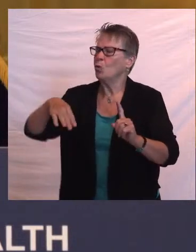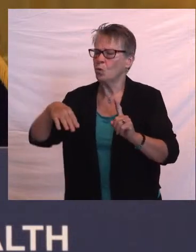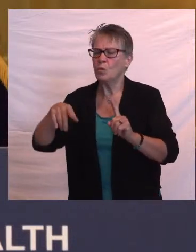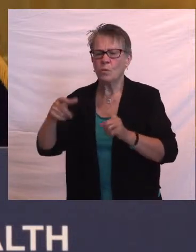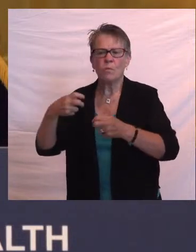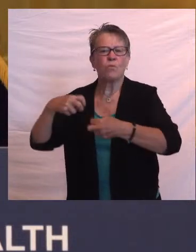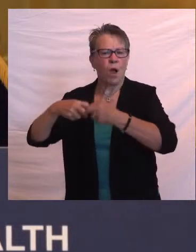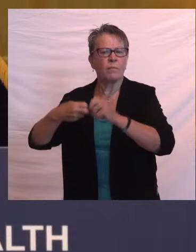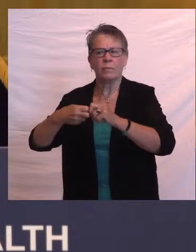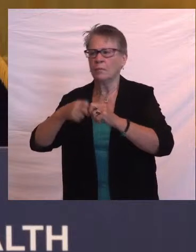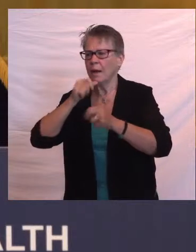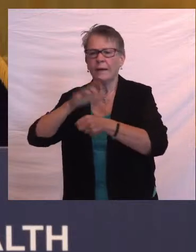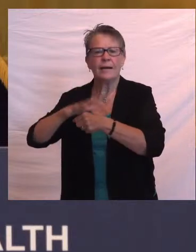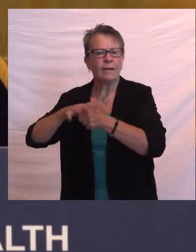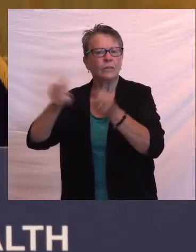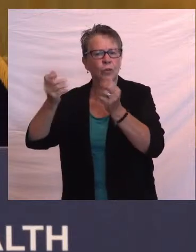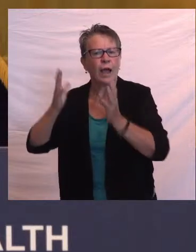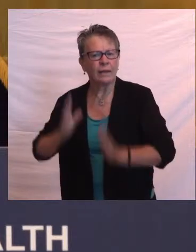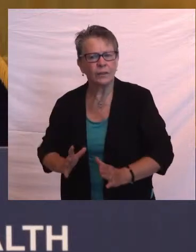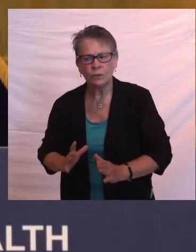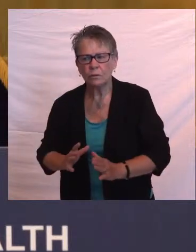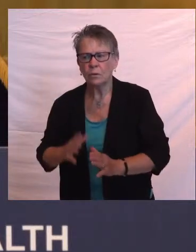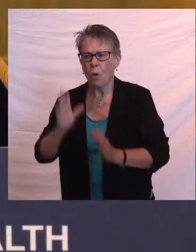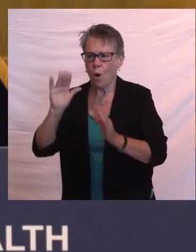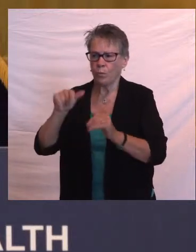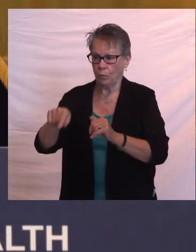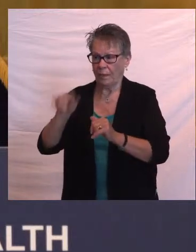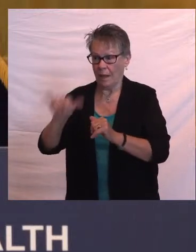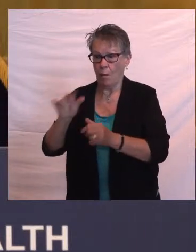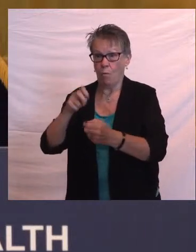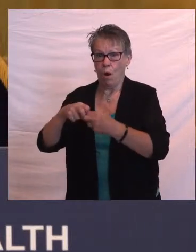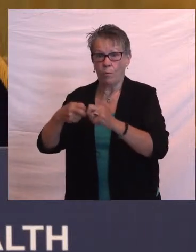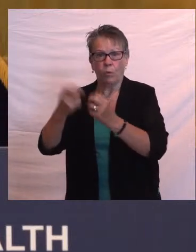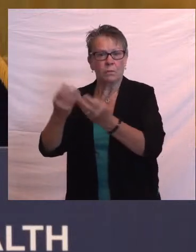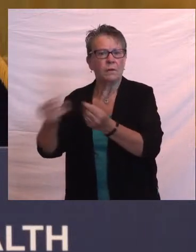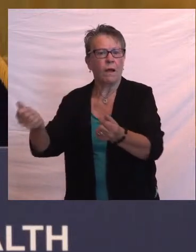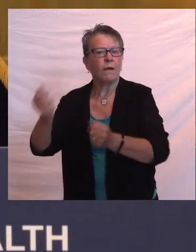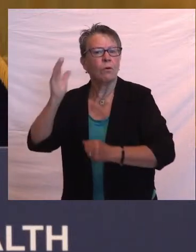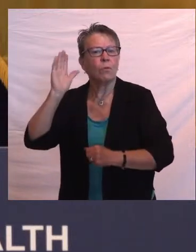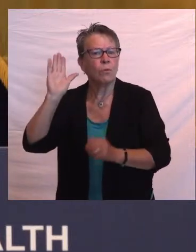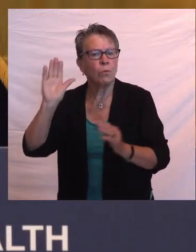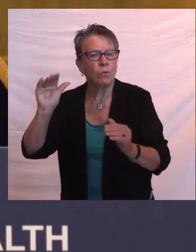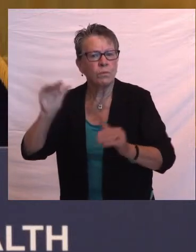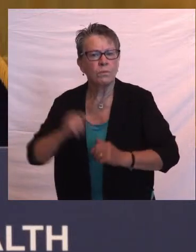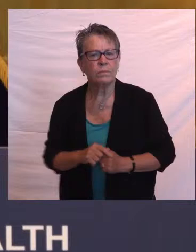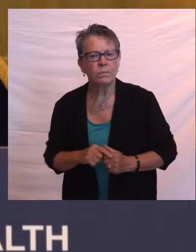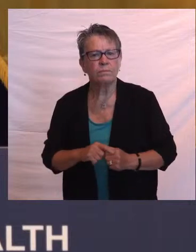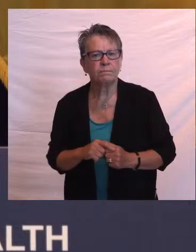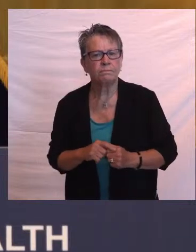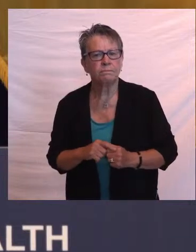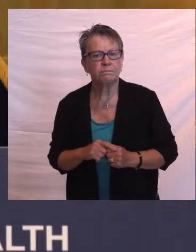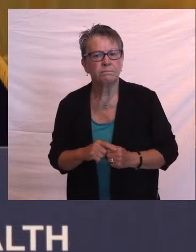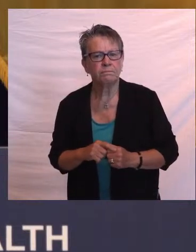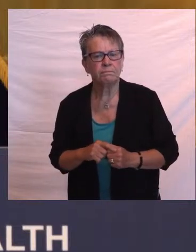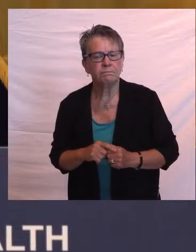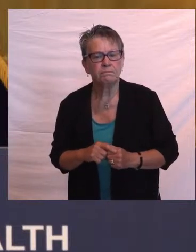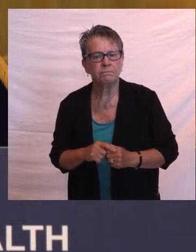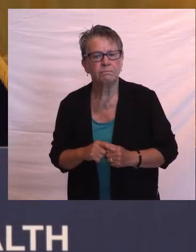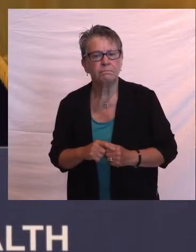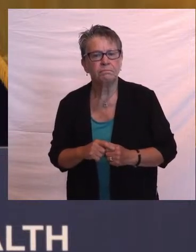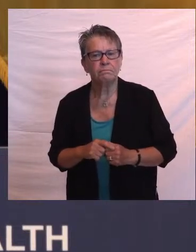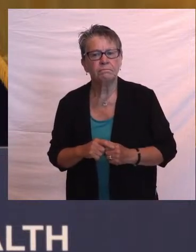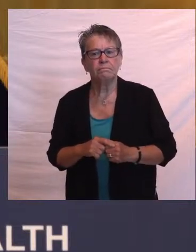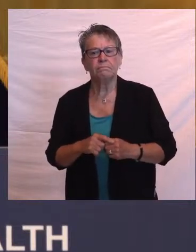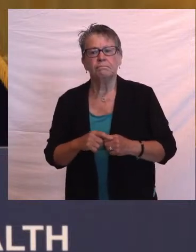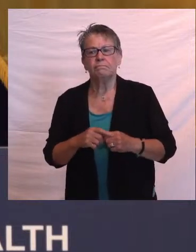trying to get this solved as fast as possible. Thank you. Joey, is that you? Good afternoon. Good afternoon.